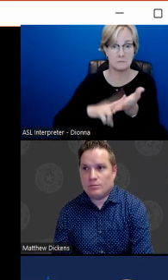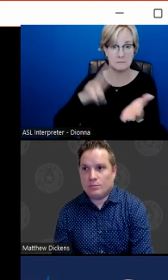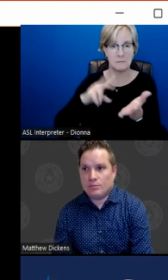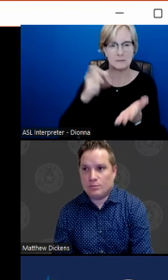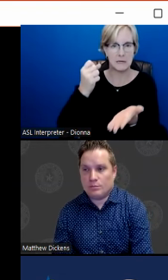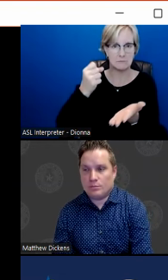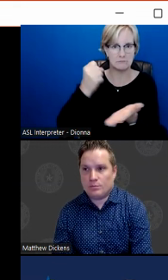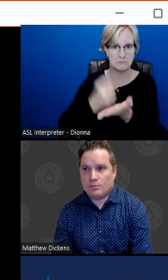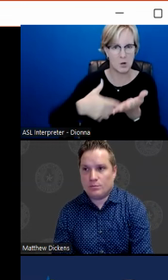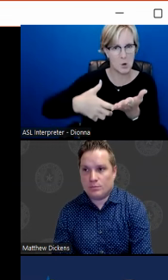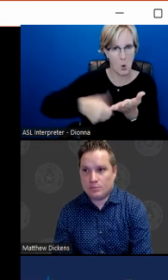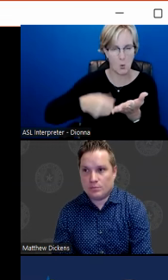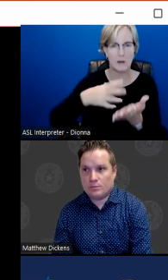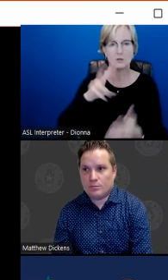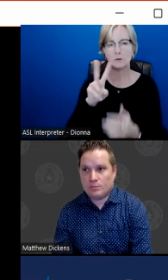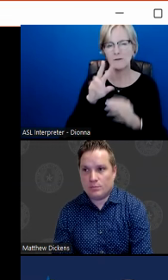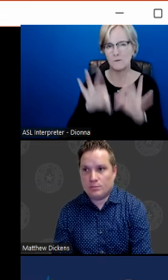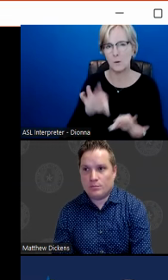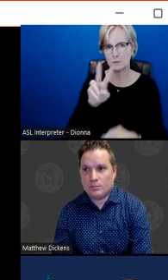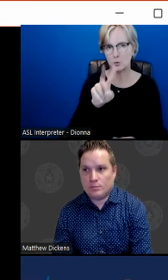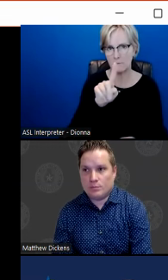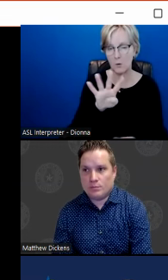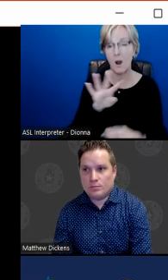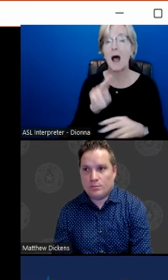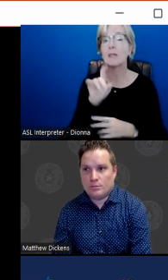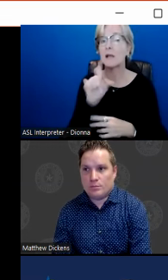the form 214 unless a separate original prescription,